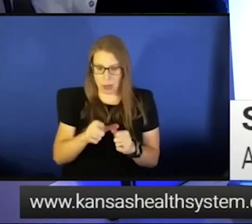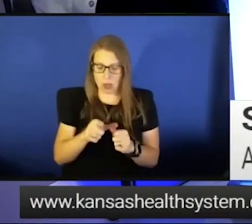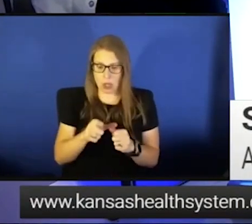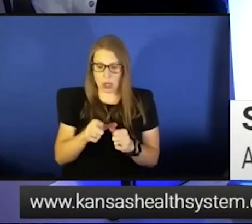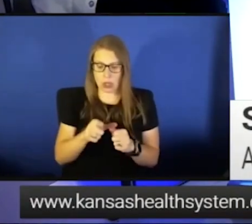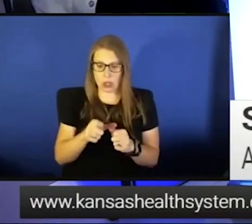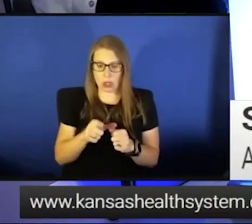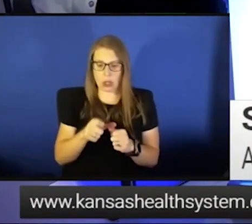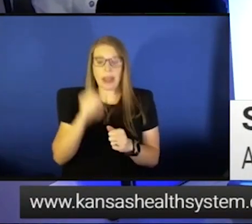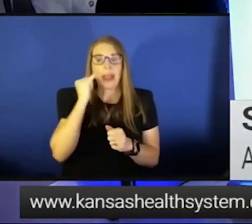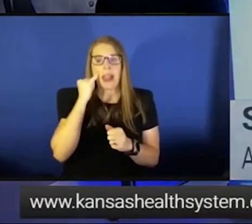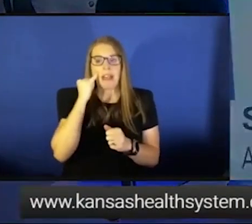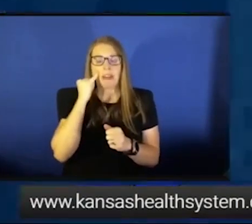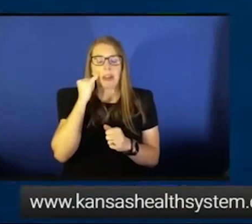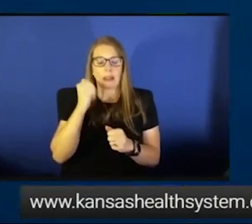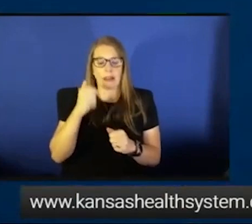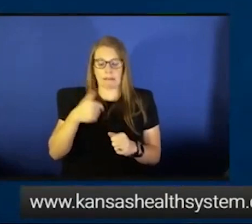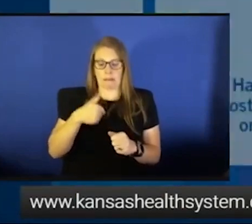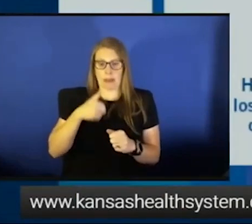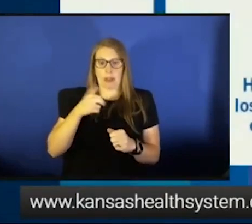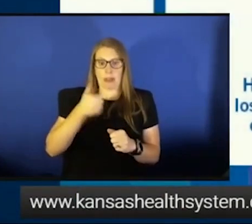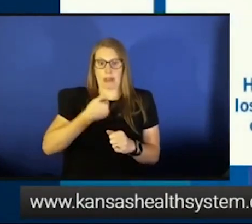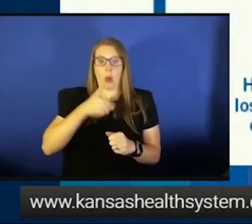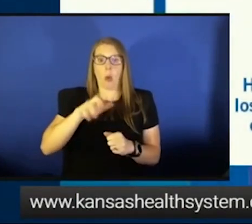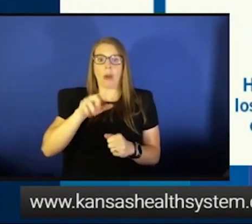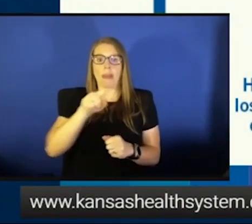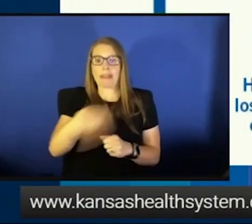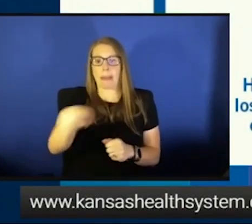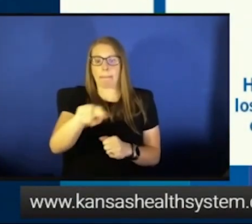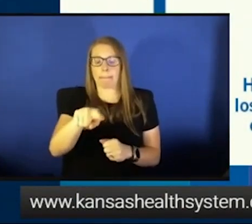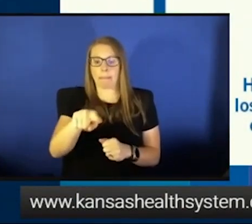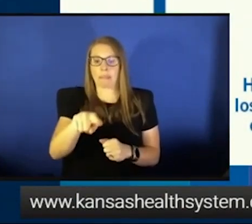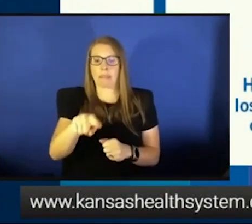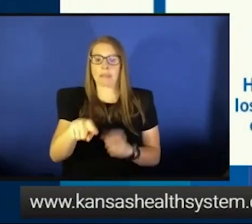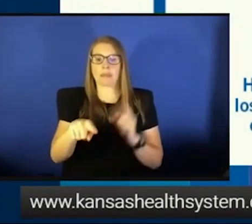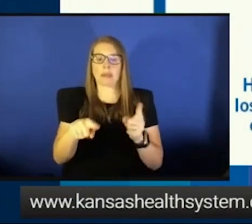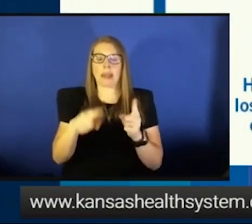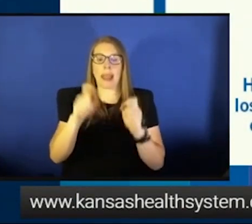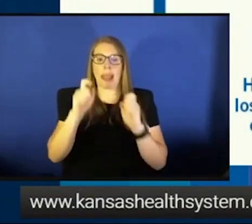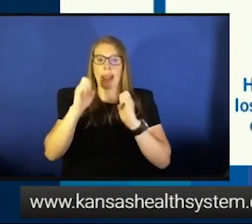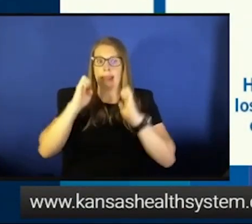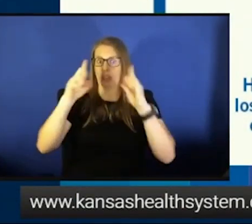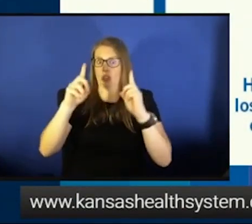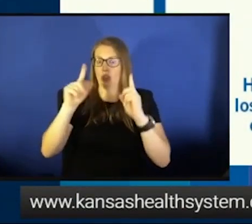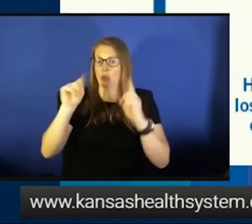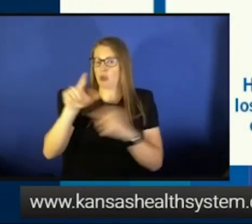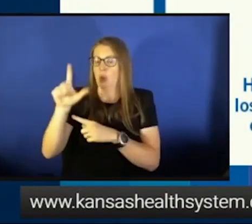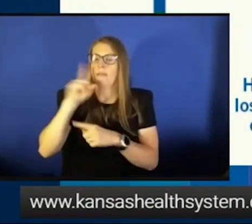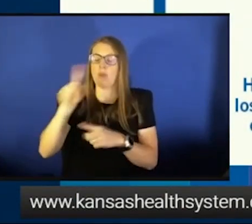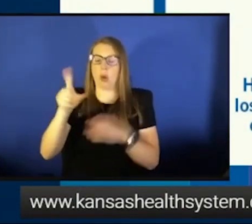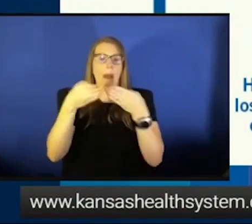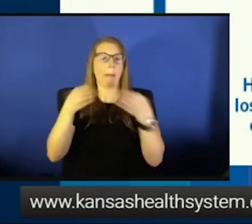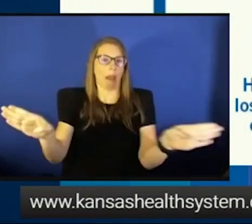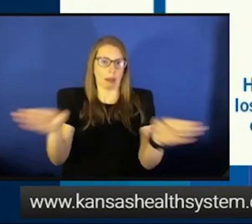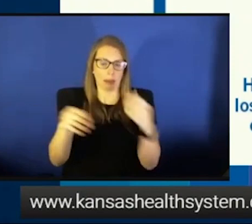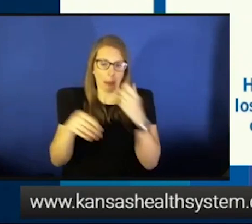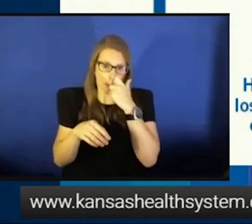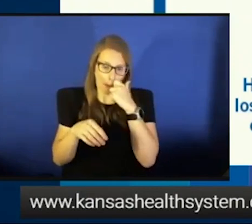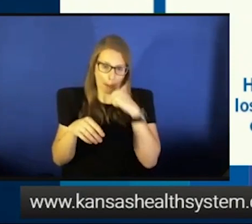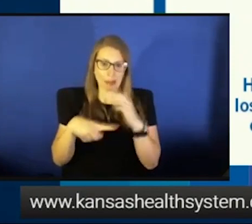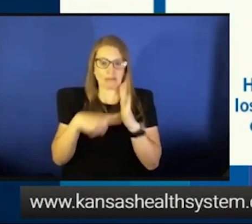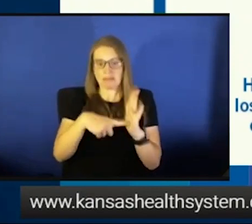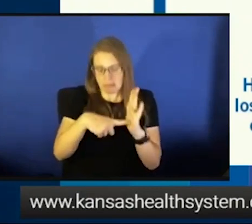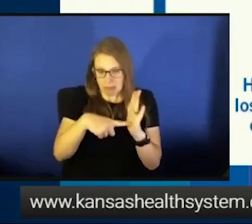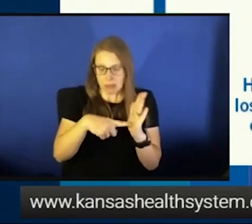if they or someone they love is in this moment. Tell us about that. Well, that's an education tool for the public on signs and symptoms of